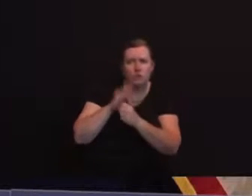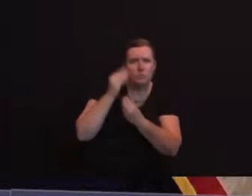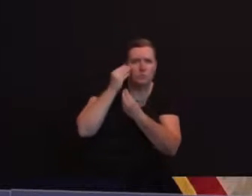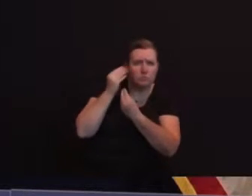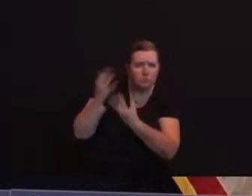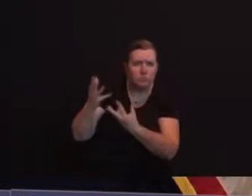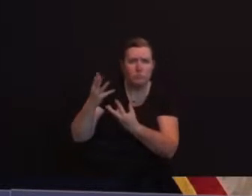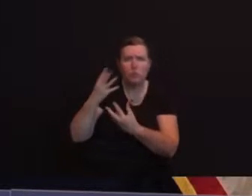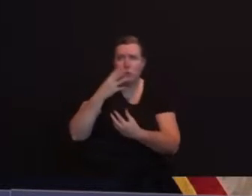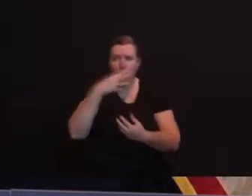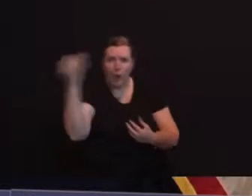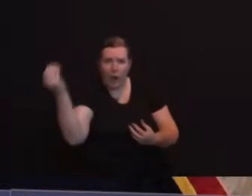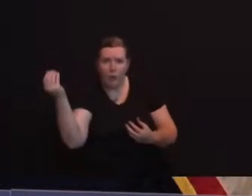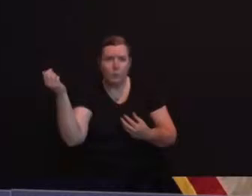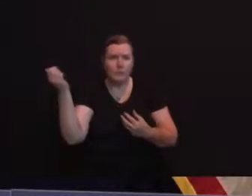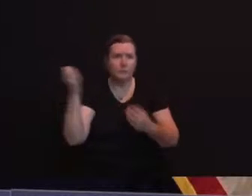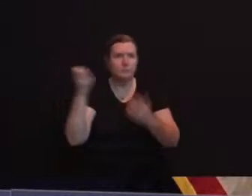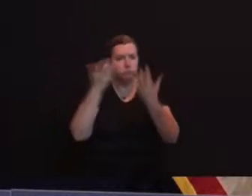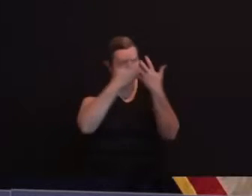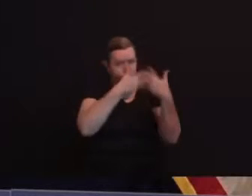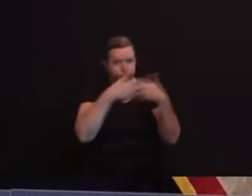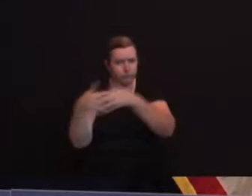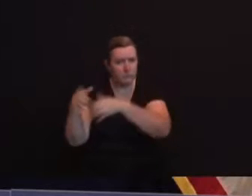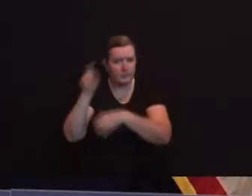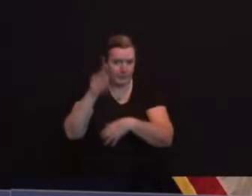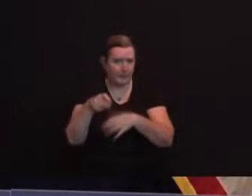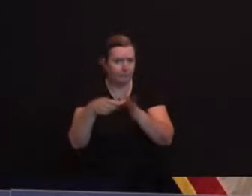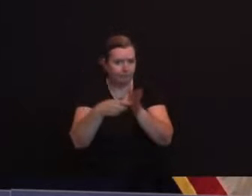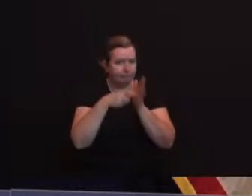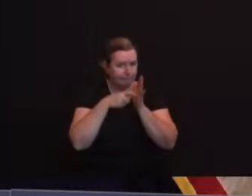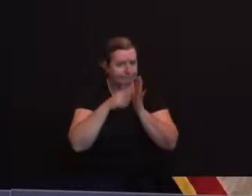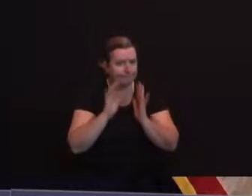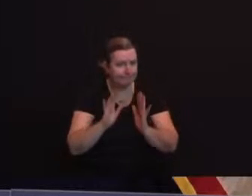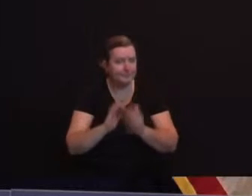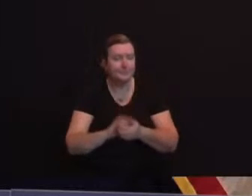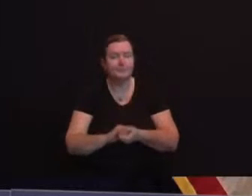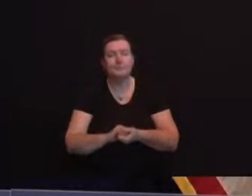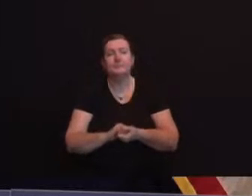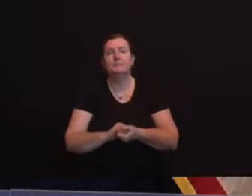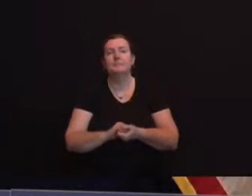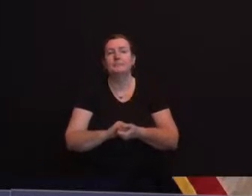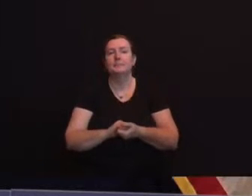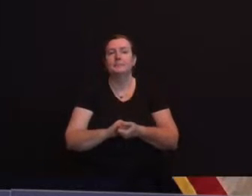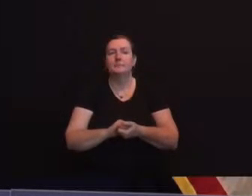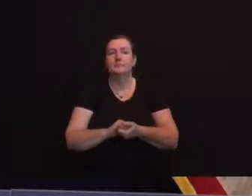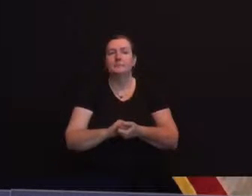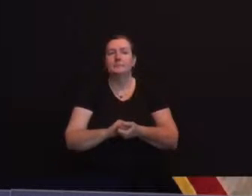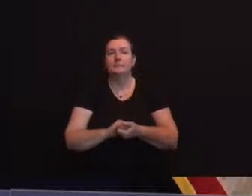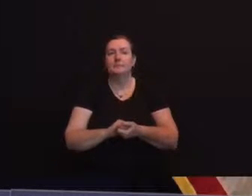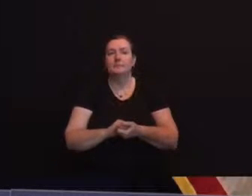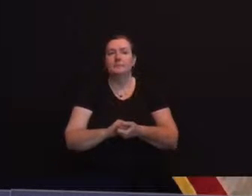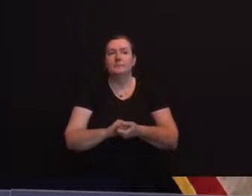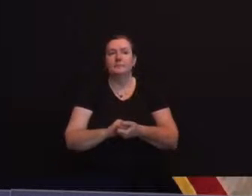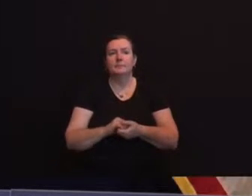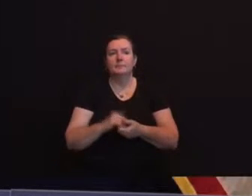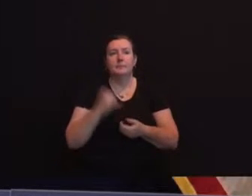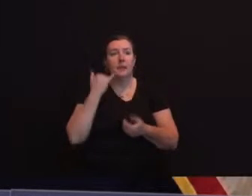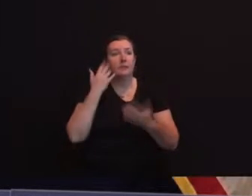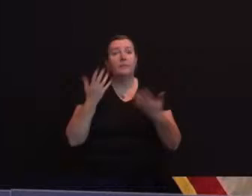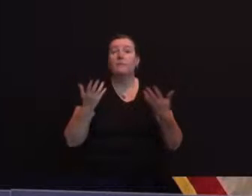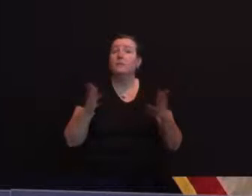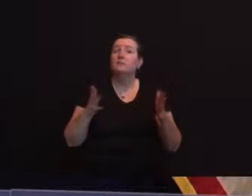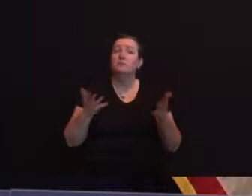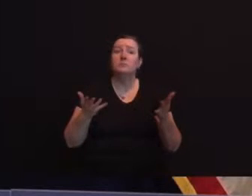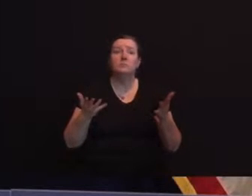Facilities should create a waiting list for residents who request a reservation after the established limit has been reached. And residents